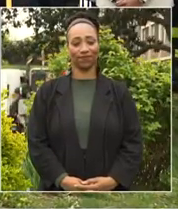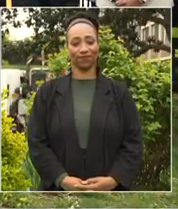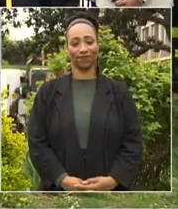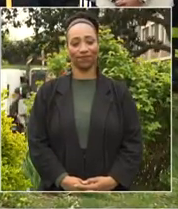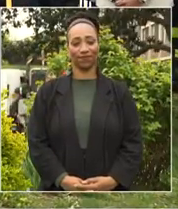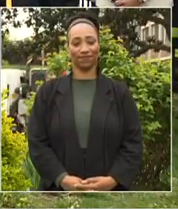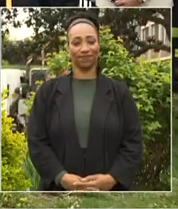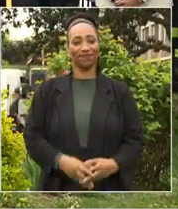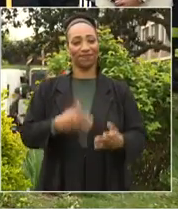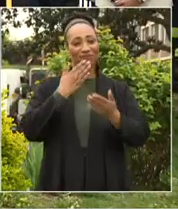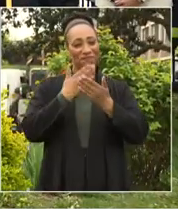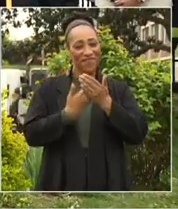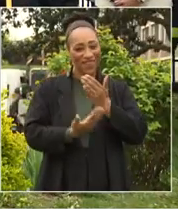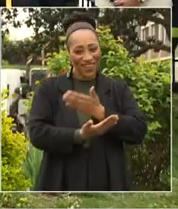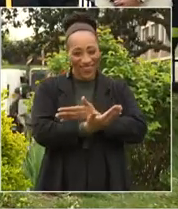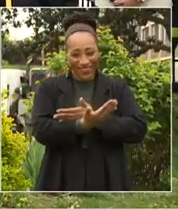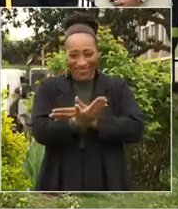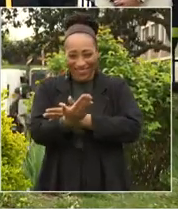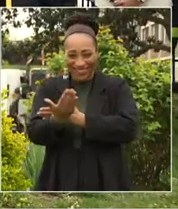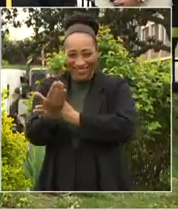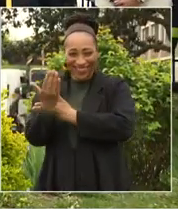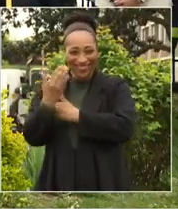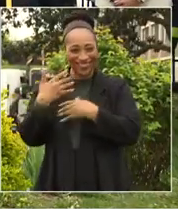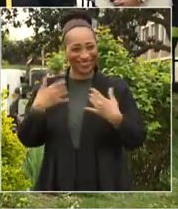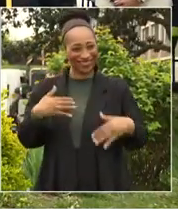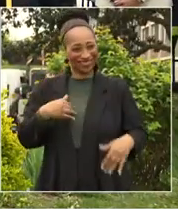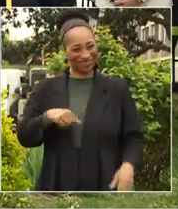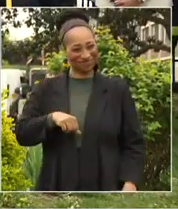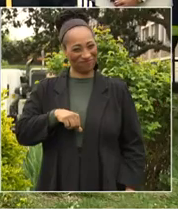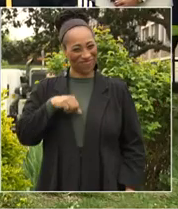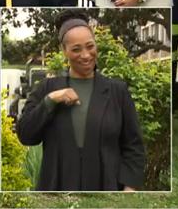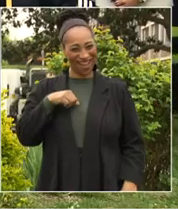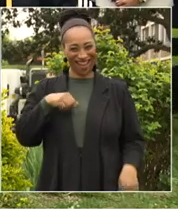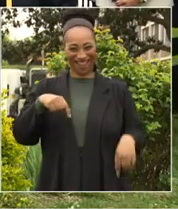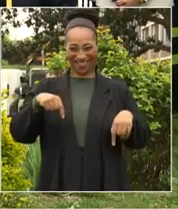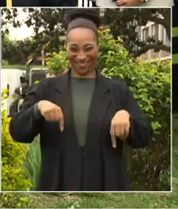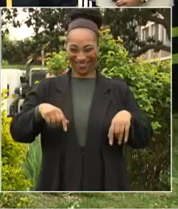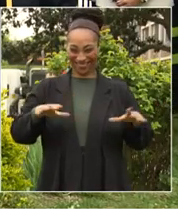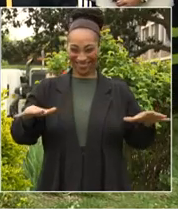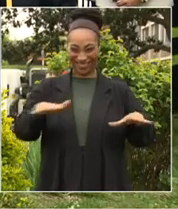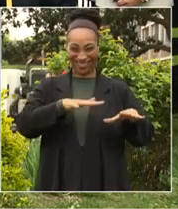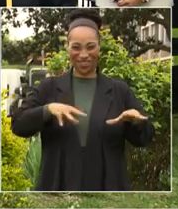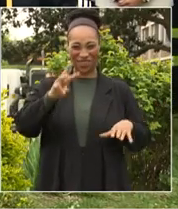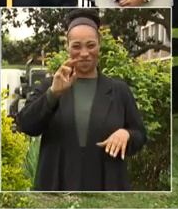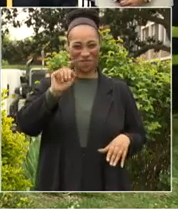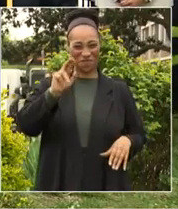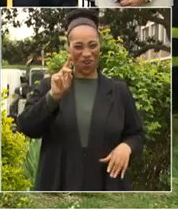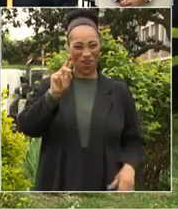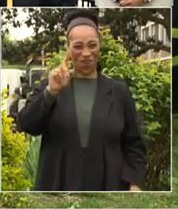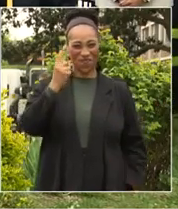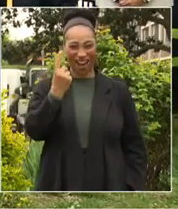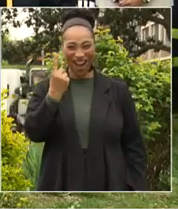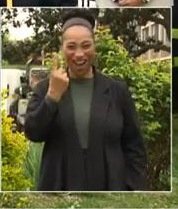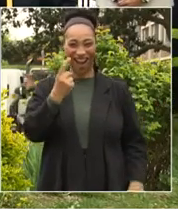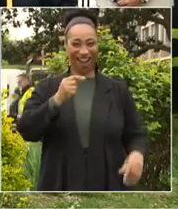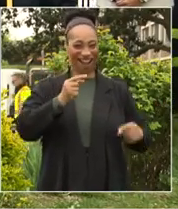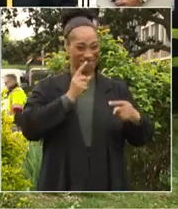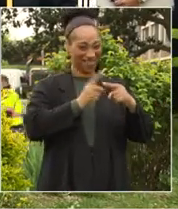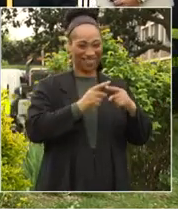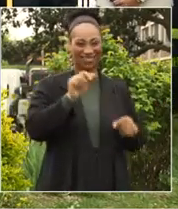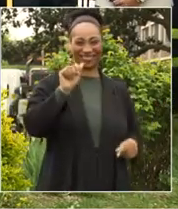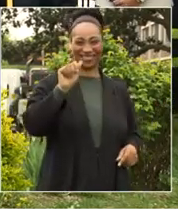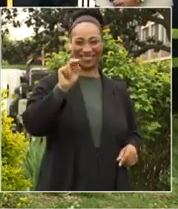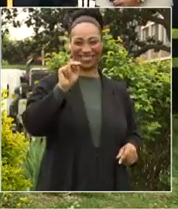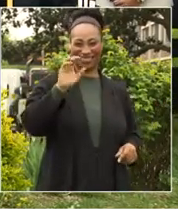Good morning. As a proud Ward 1 resident and ANC commissioner, it's an honor to welcome everyone here today in Columbia